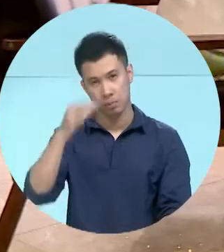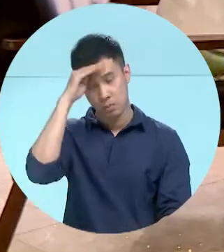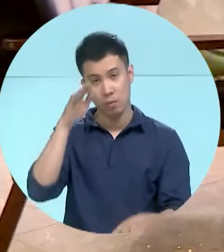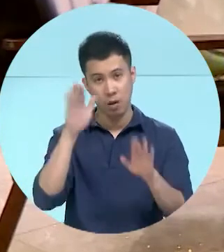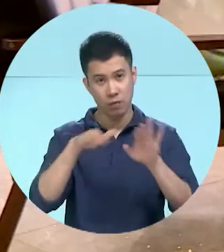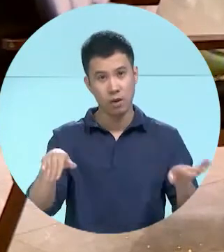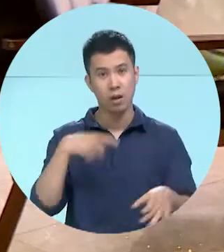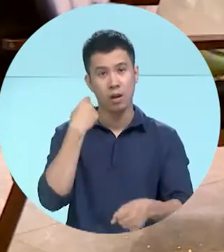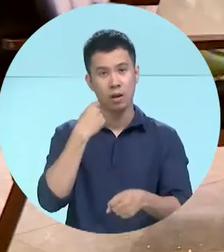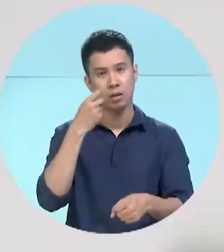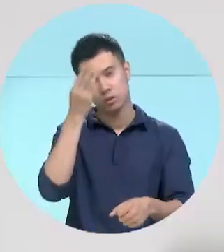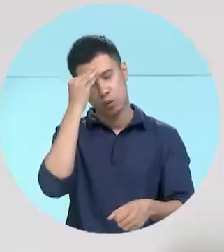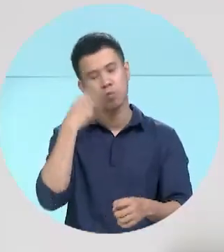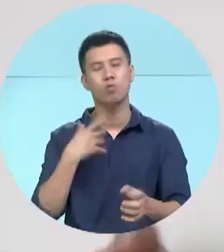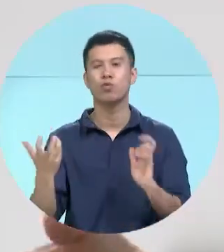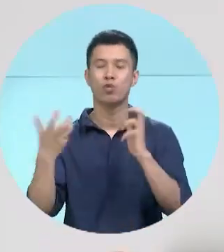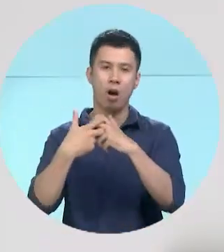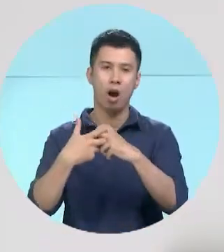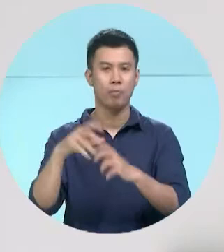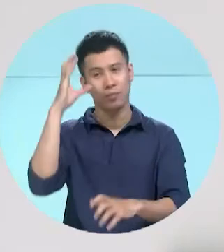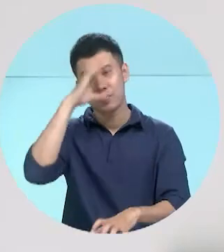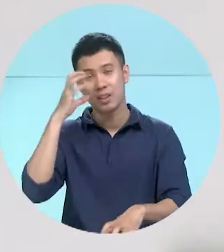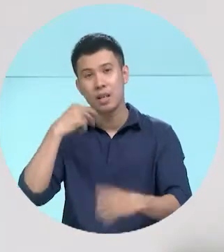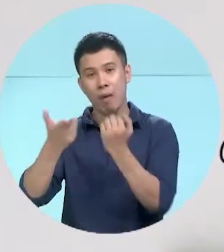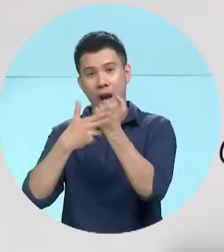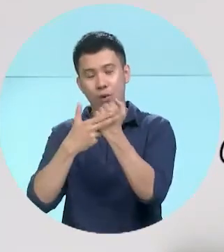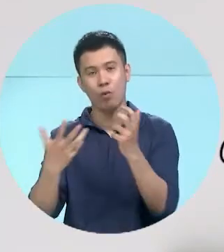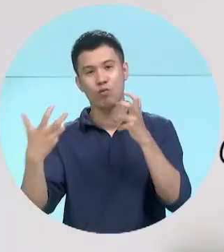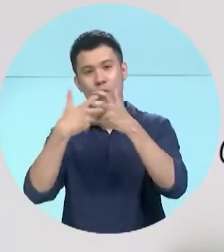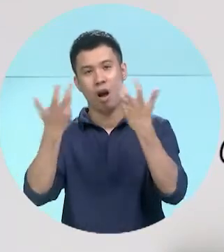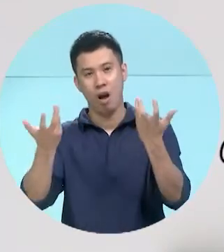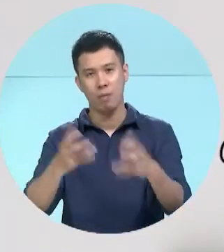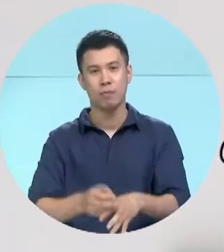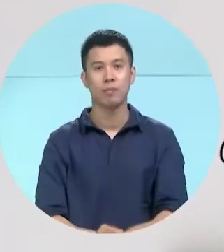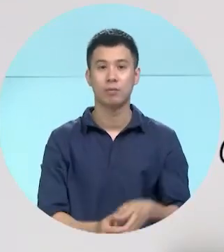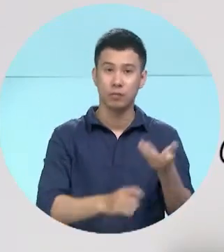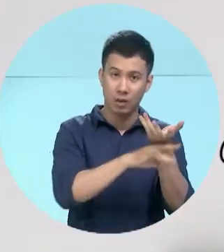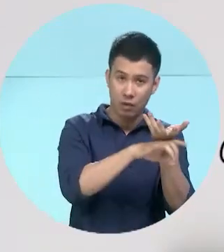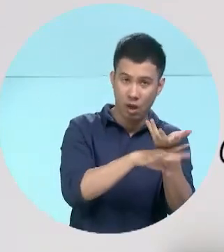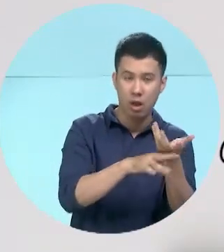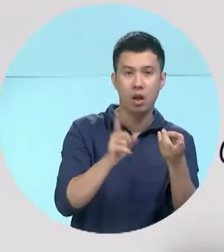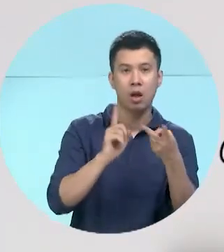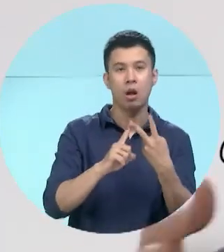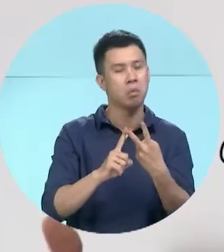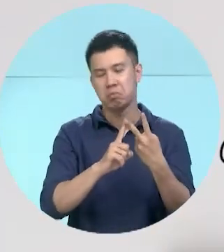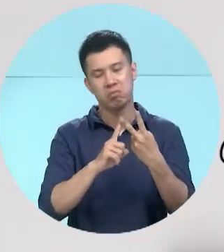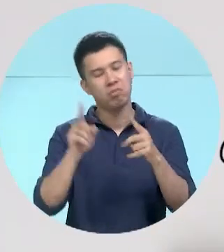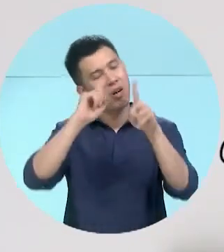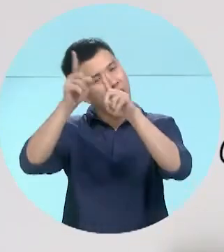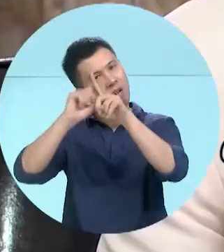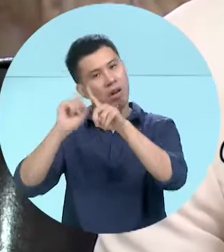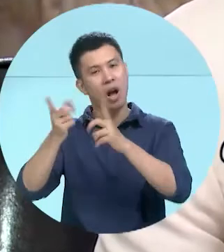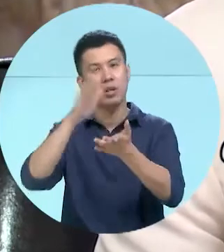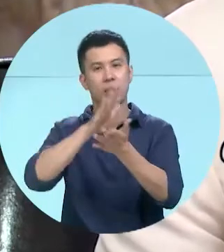good fit for their skills in a workplace in Hanoi. Maybe it's even besides Simple Coffee, maybe it will be some